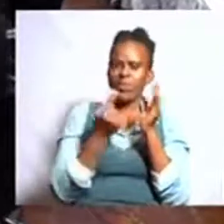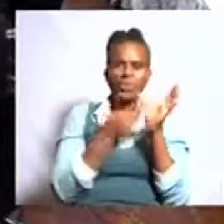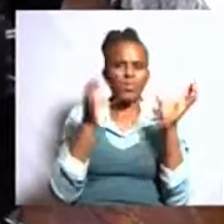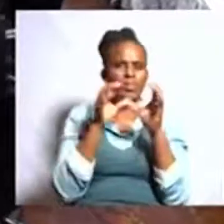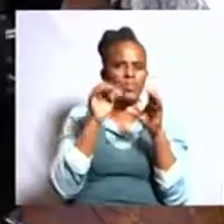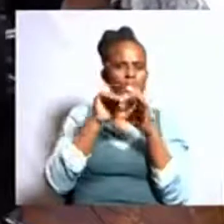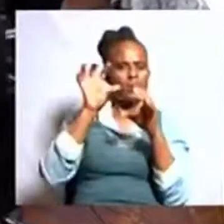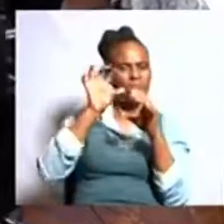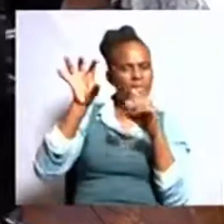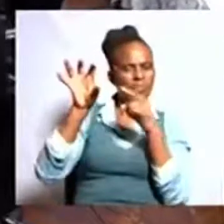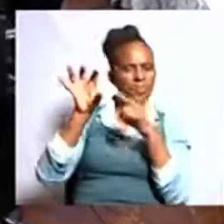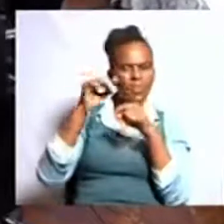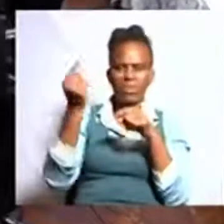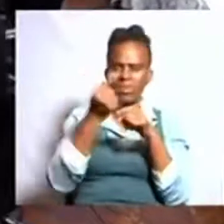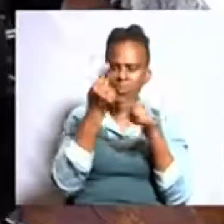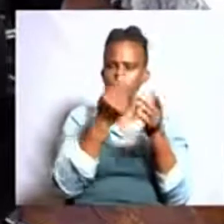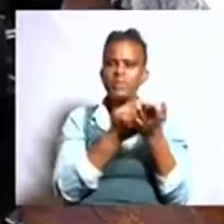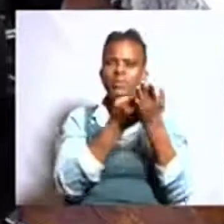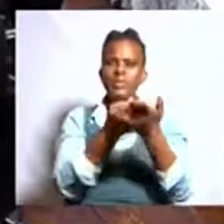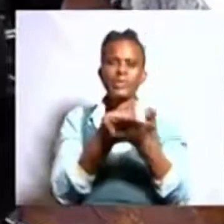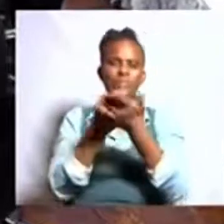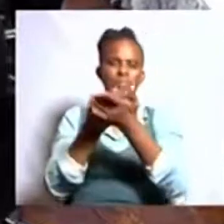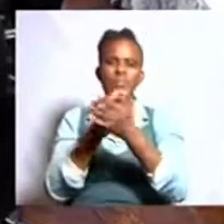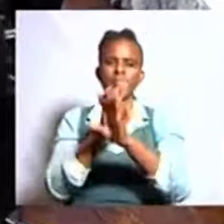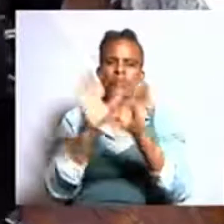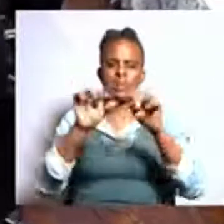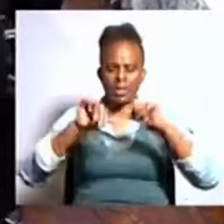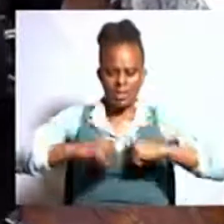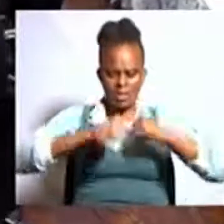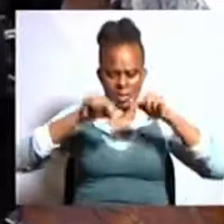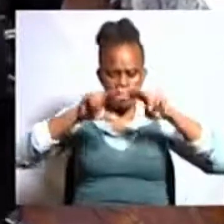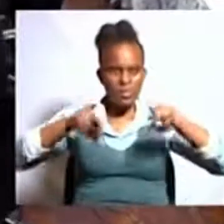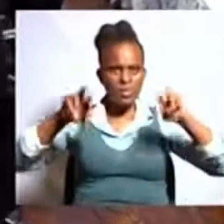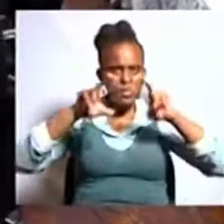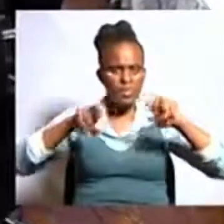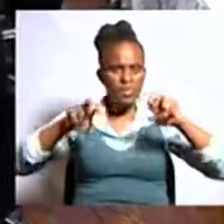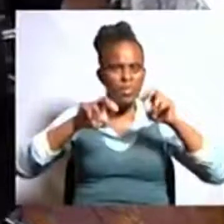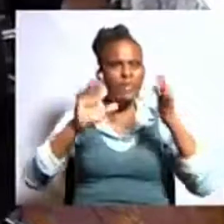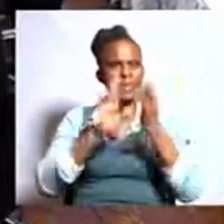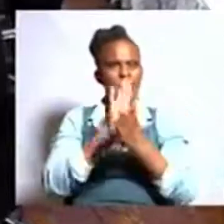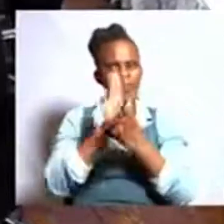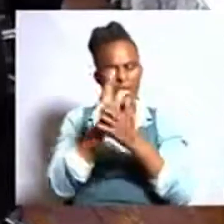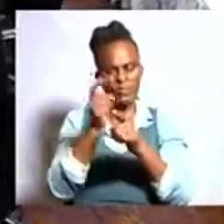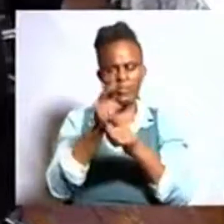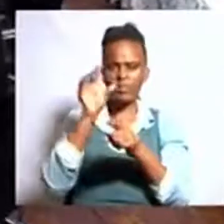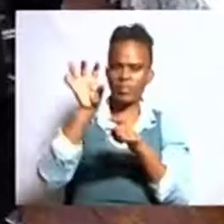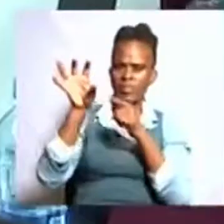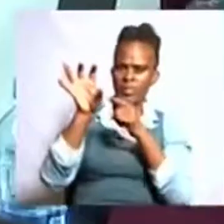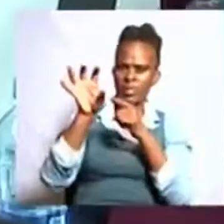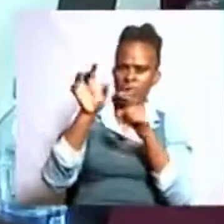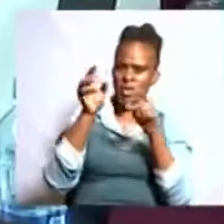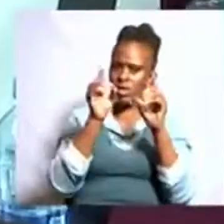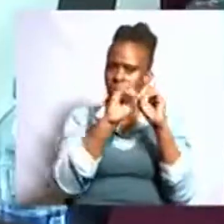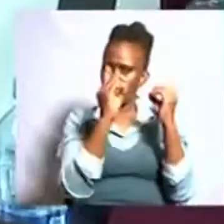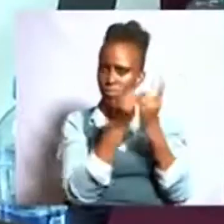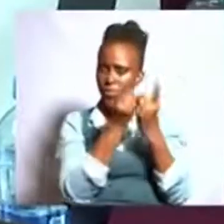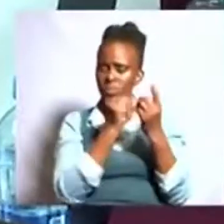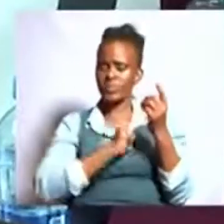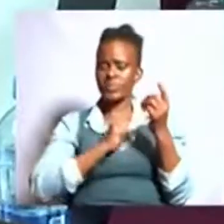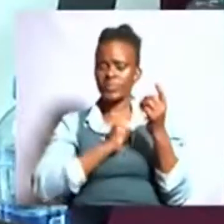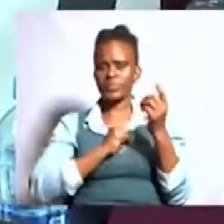in the provinces, just for recommendations. We scrutinized the documents from the province, from the districts, I